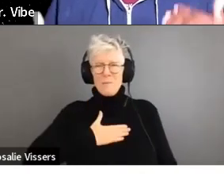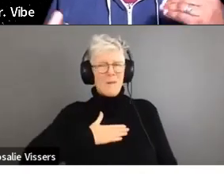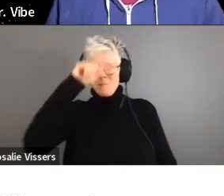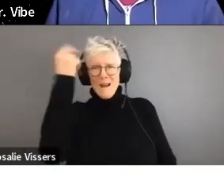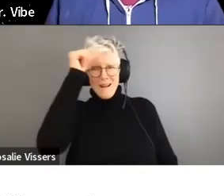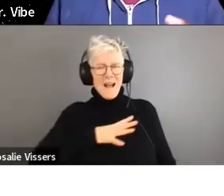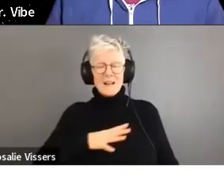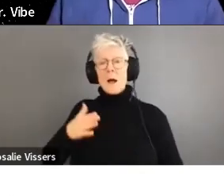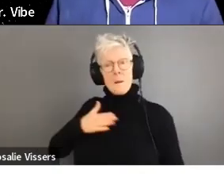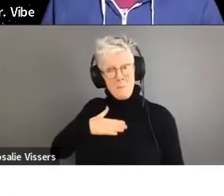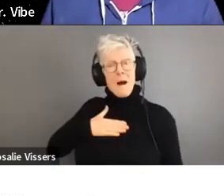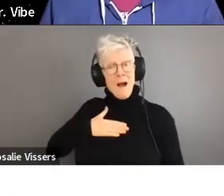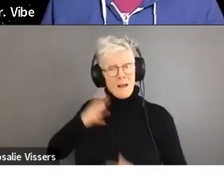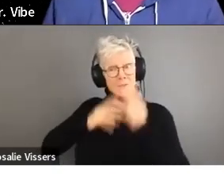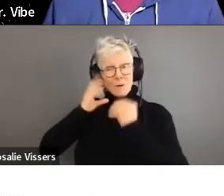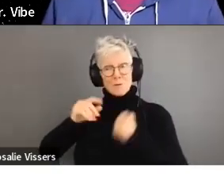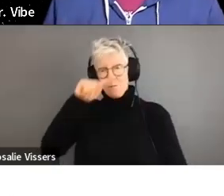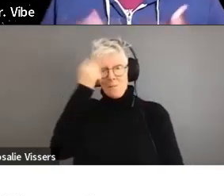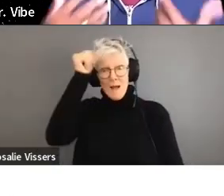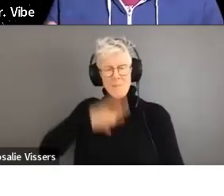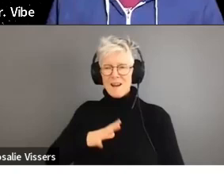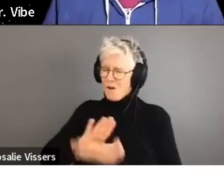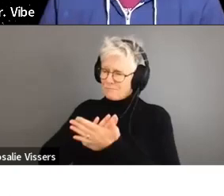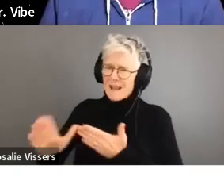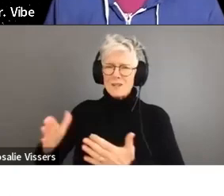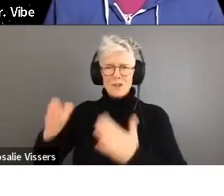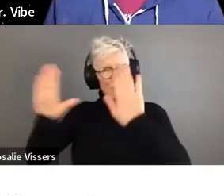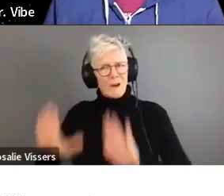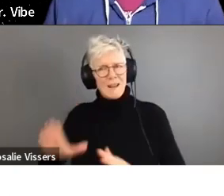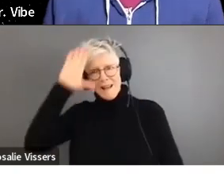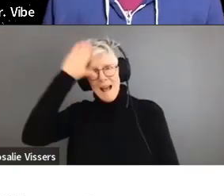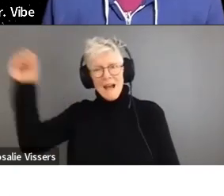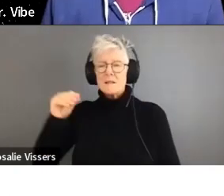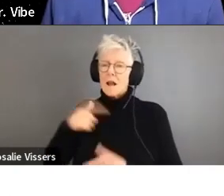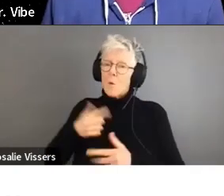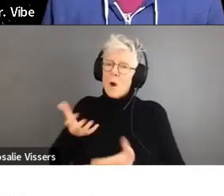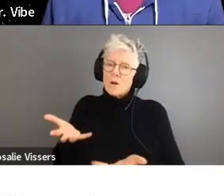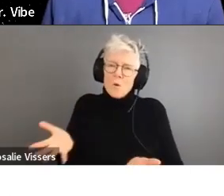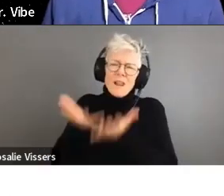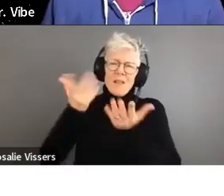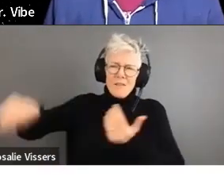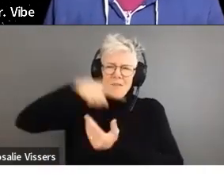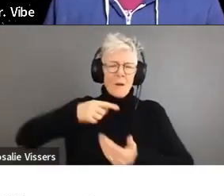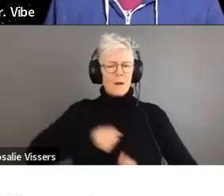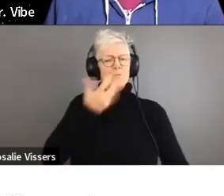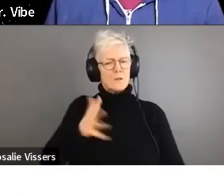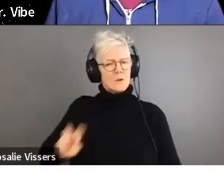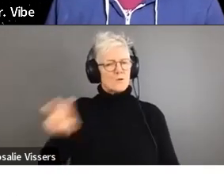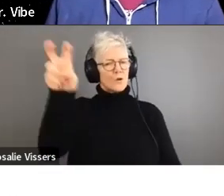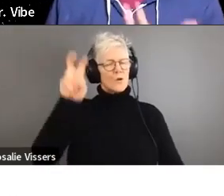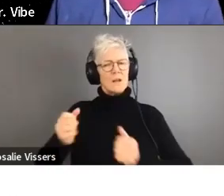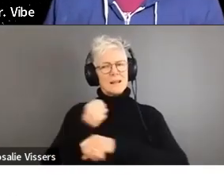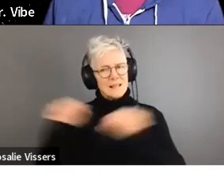provide a safe and brave space for them to express their journey. That's what it started out with. And now